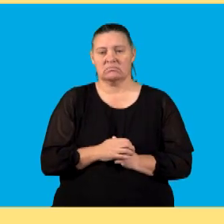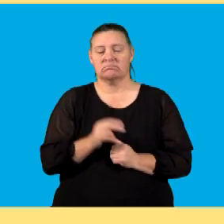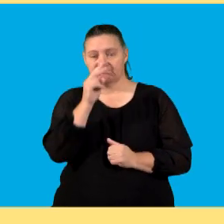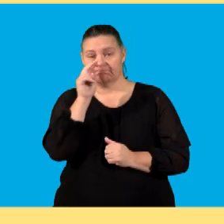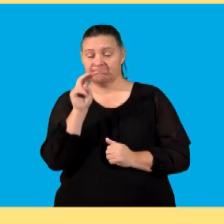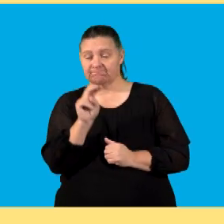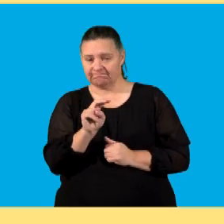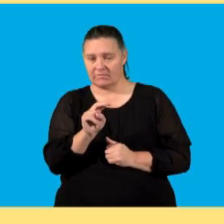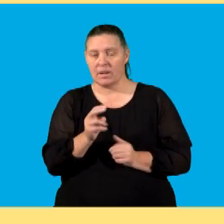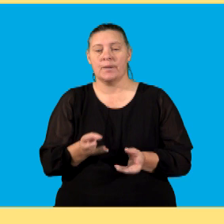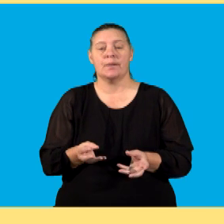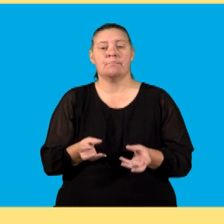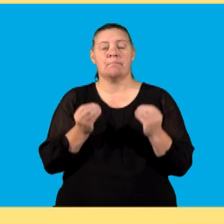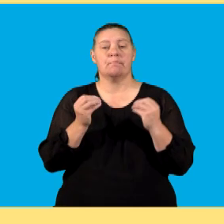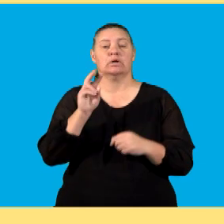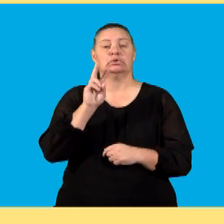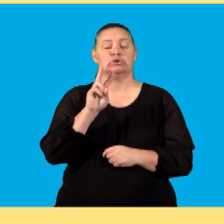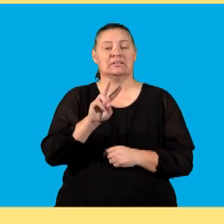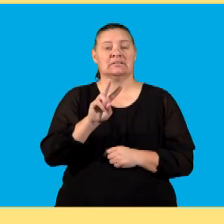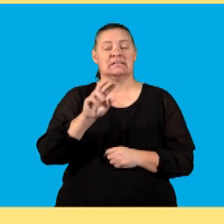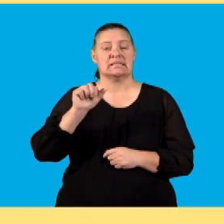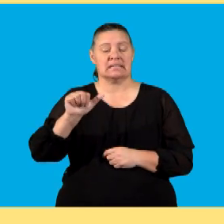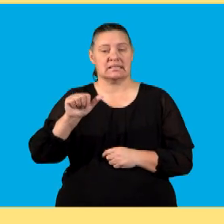will see you will get